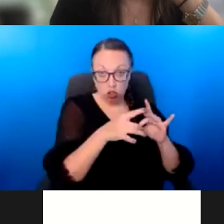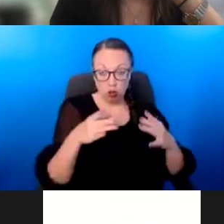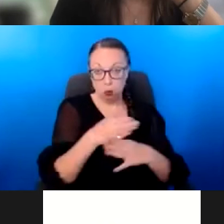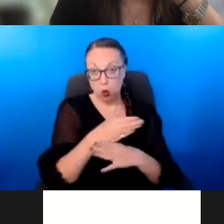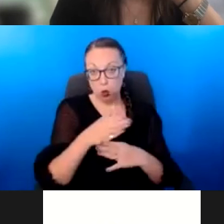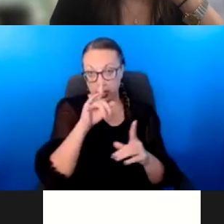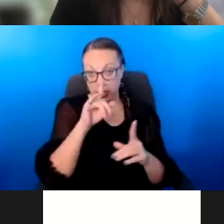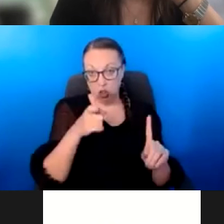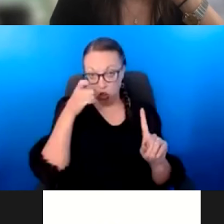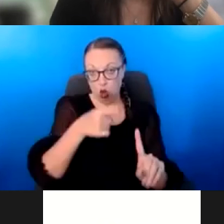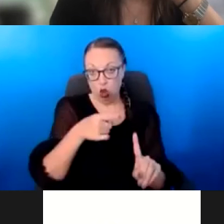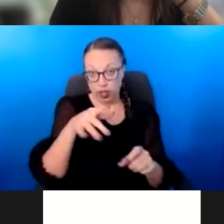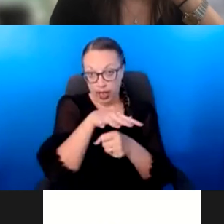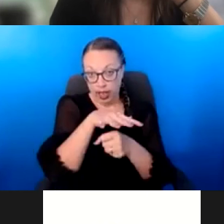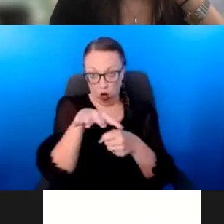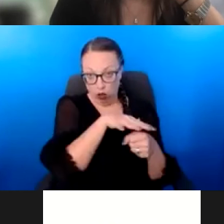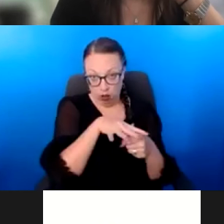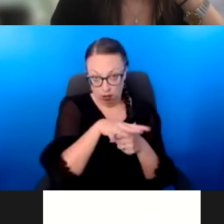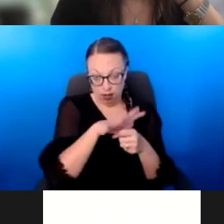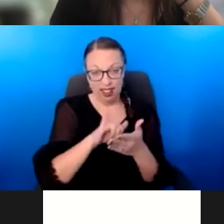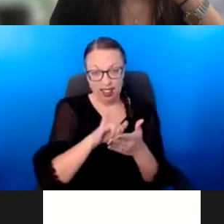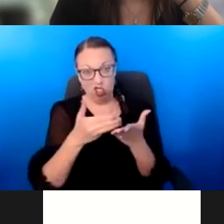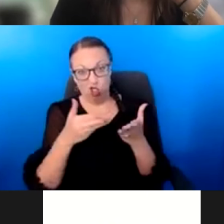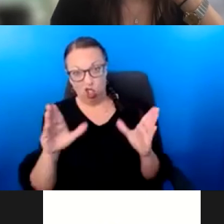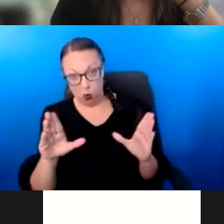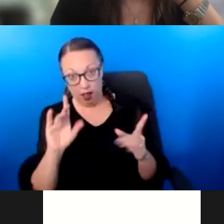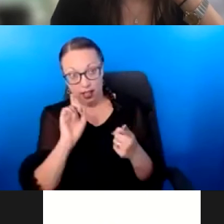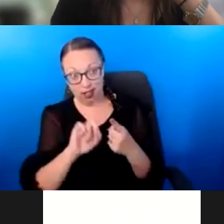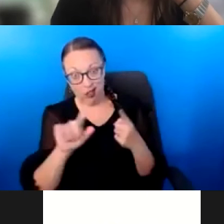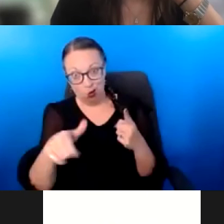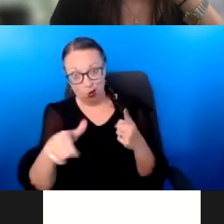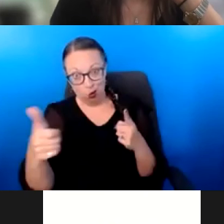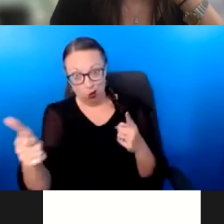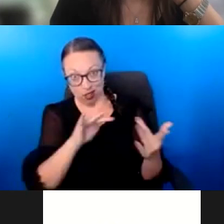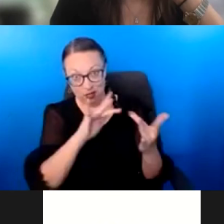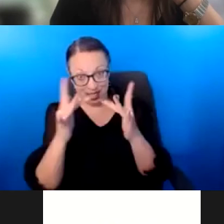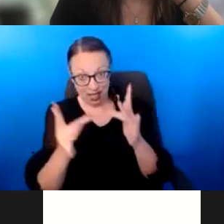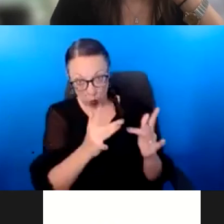regions, which generalizes, by the way, to the rest of the network.